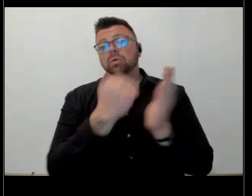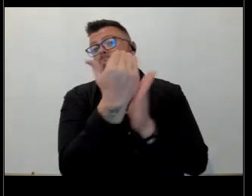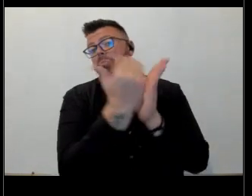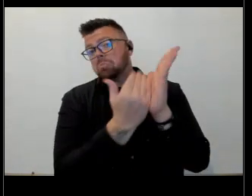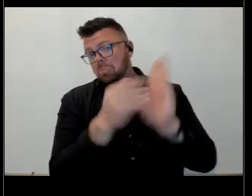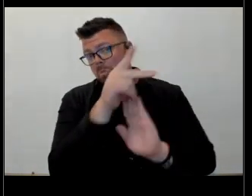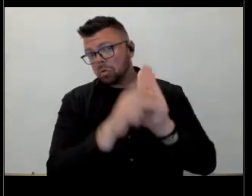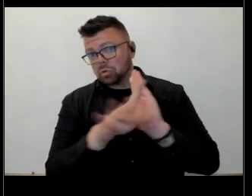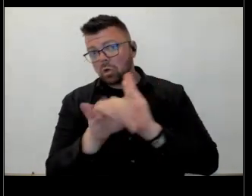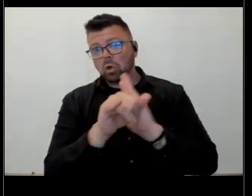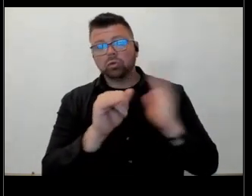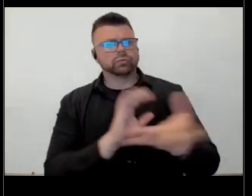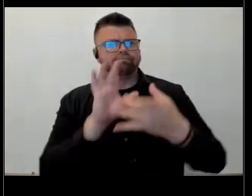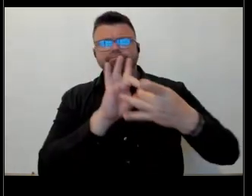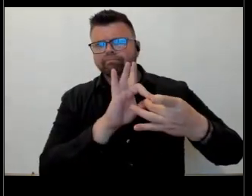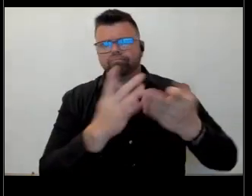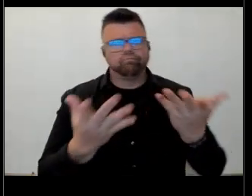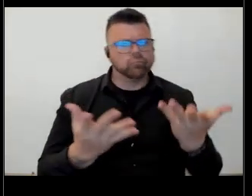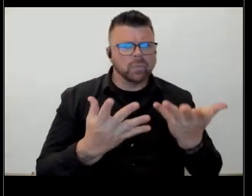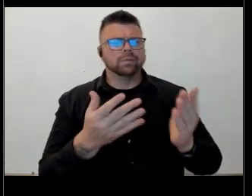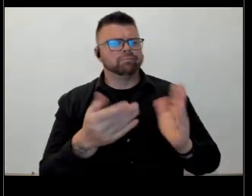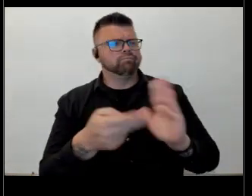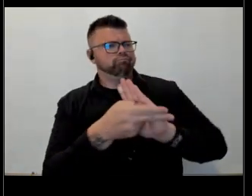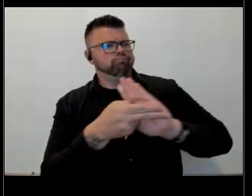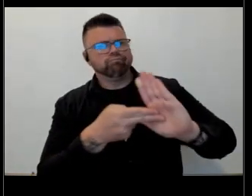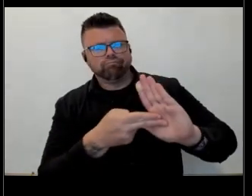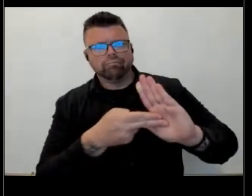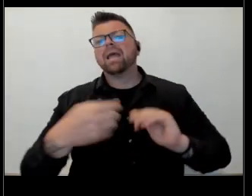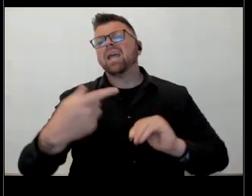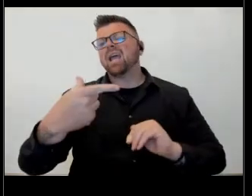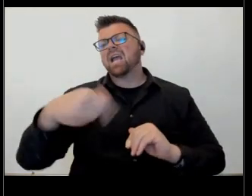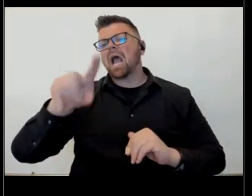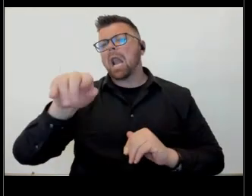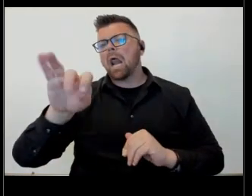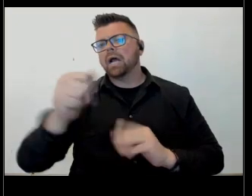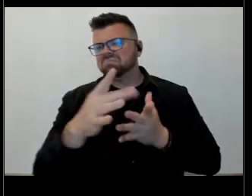also referred to as the guidelines.